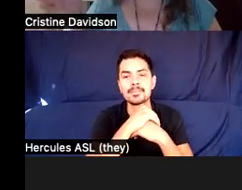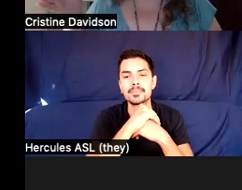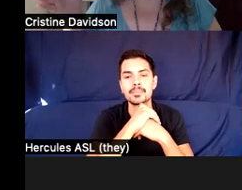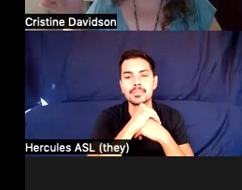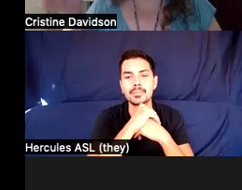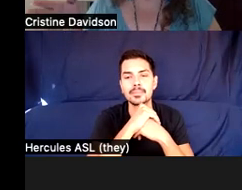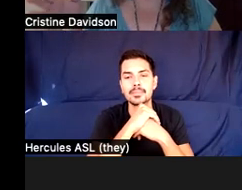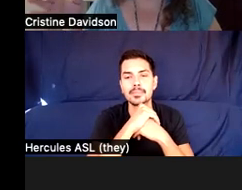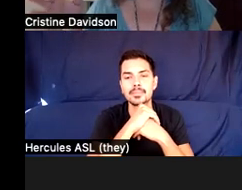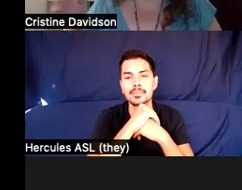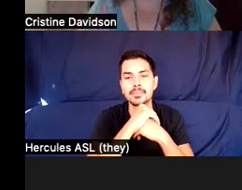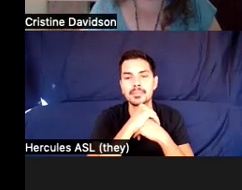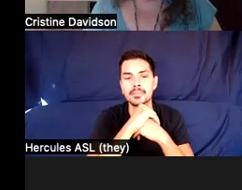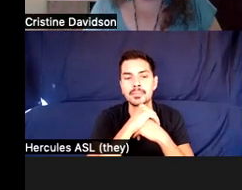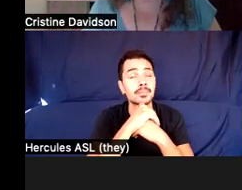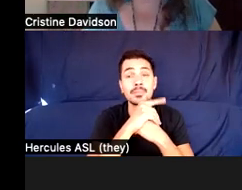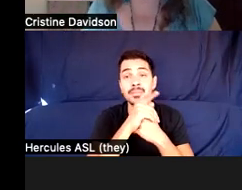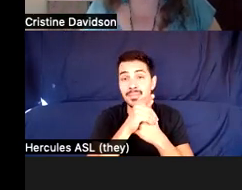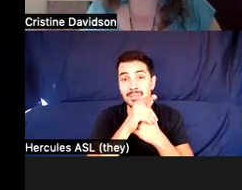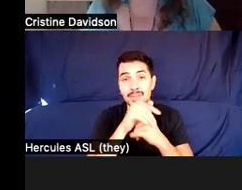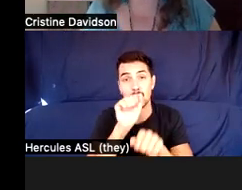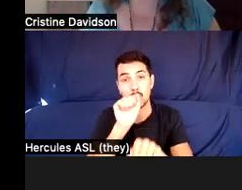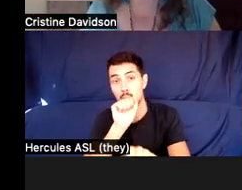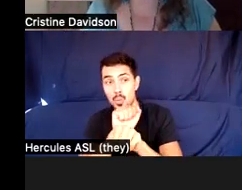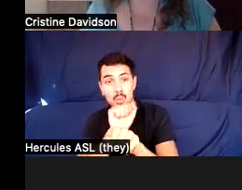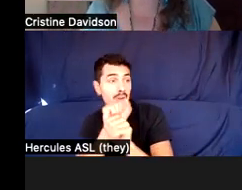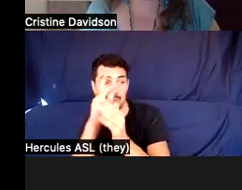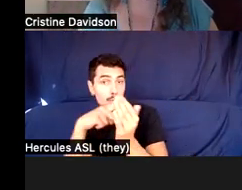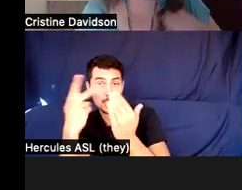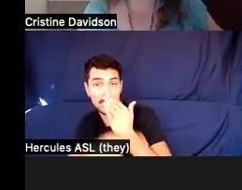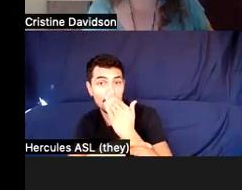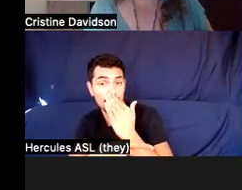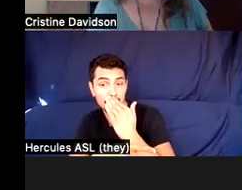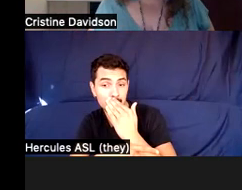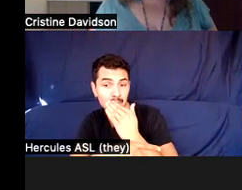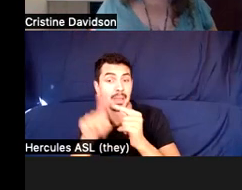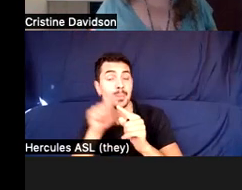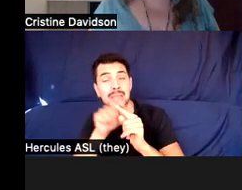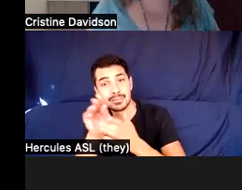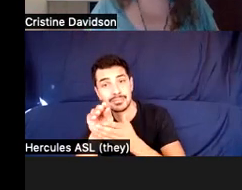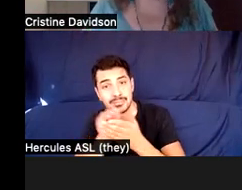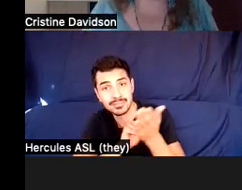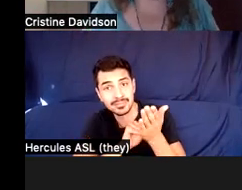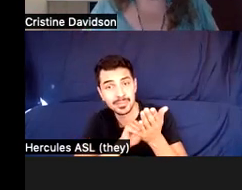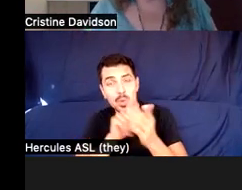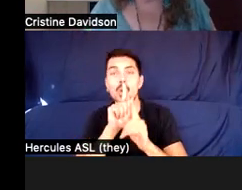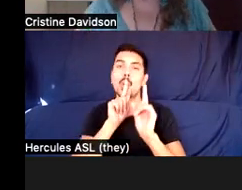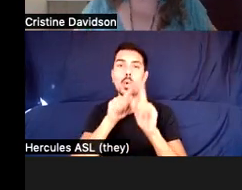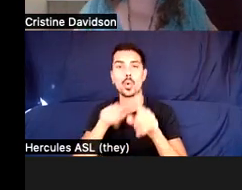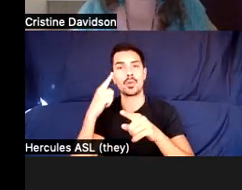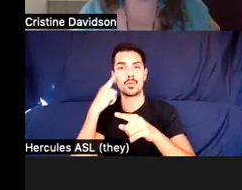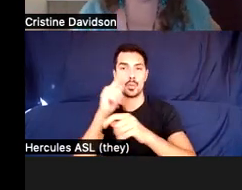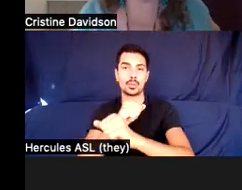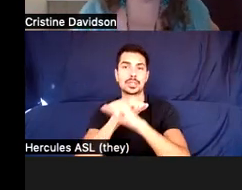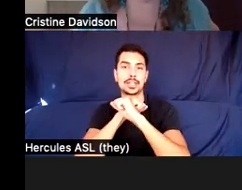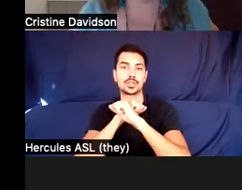we're not working in a program to fill out an order for protection, that looks a little bit different for just a citizen in the world and then